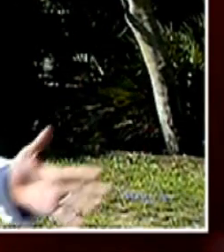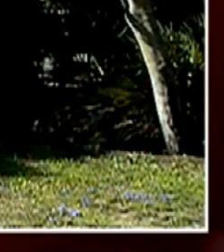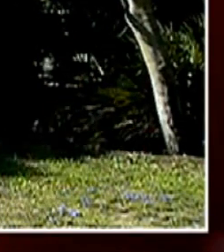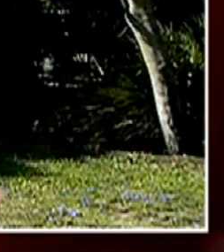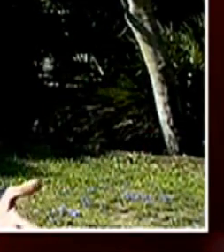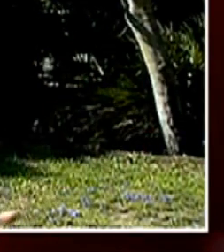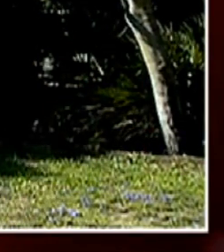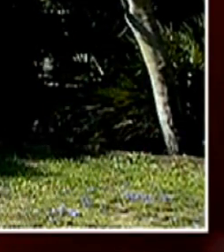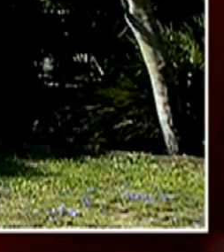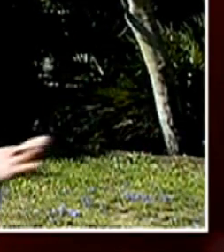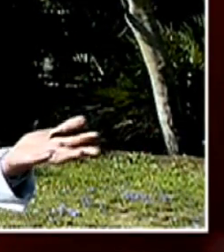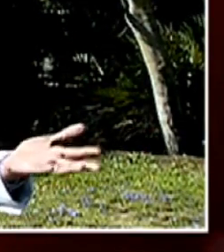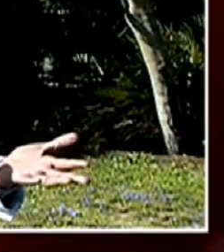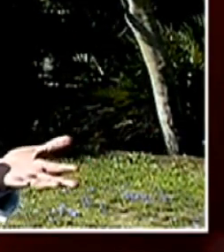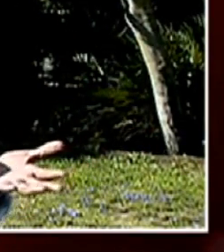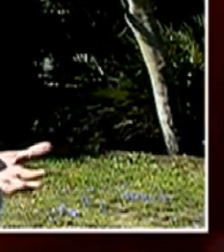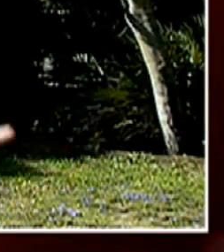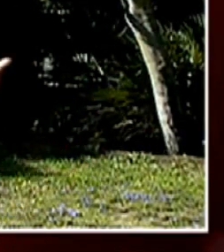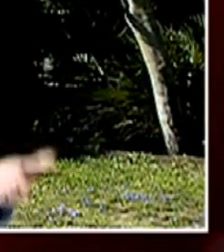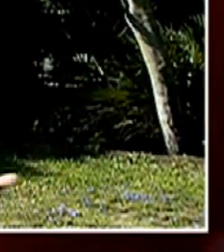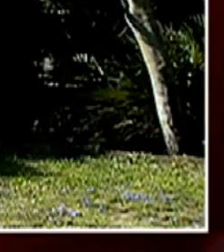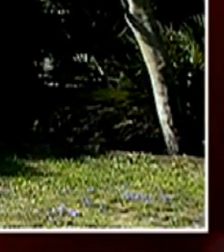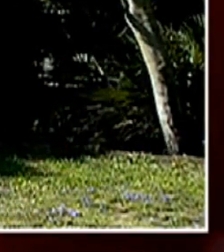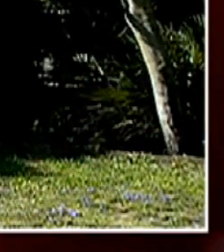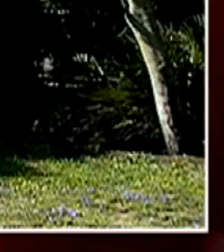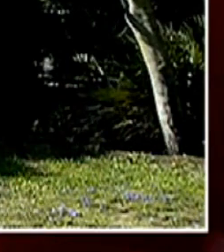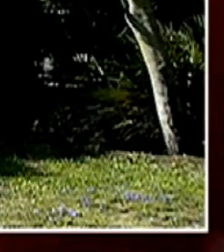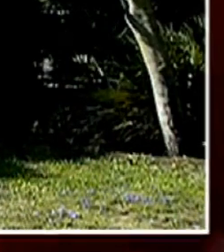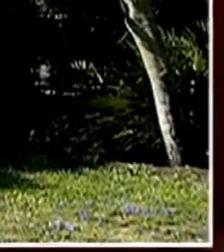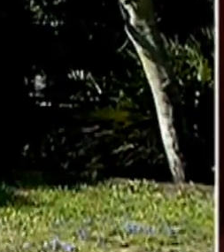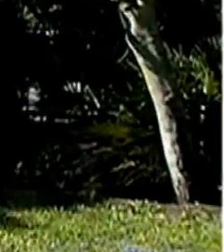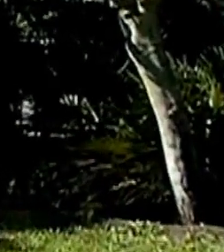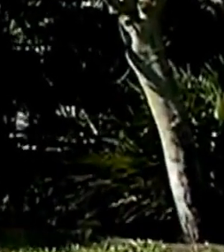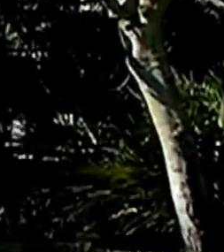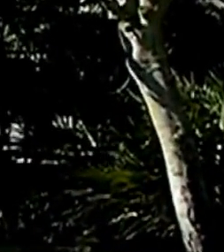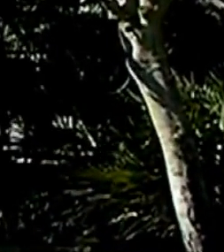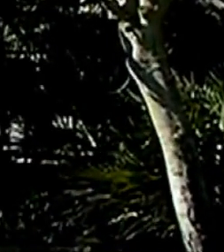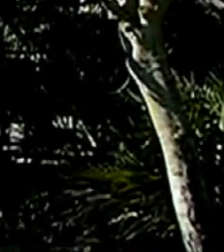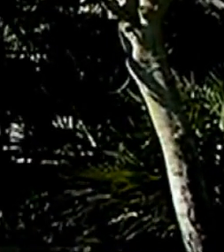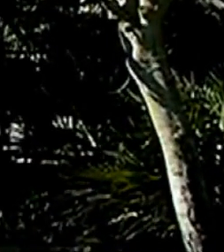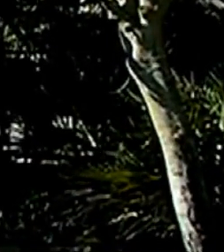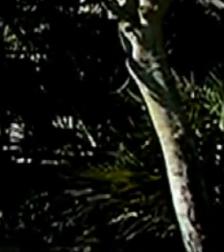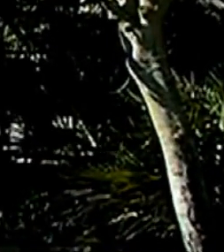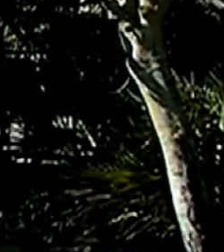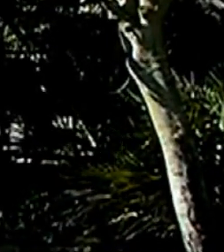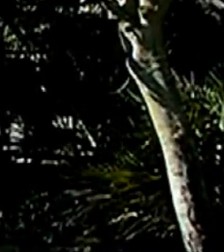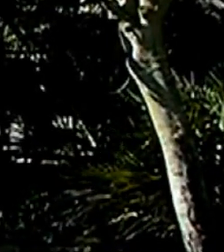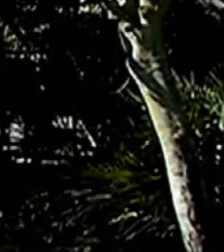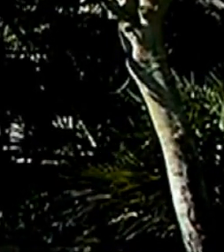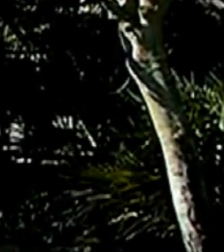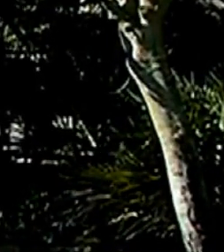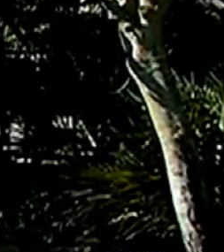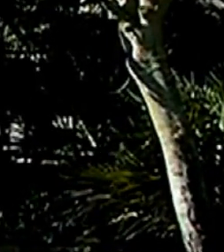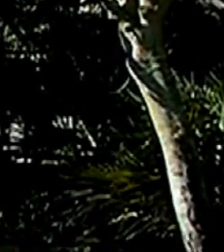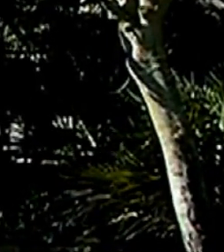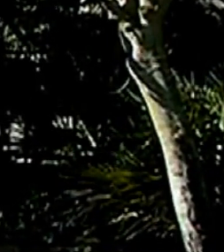got a call that the acting city manager has been arrested, to my shock, obviously. And then obviously we had to break that story and make people aware of it. But